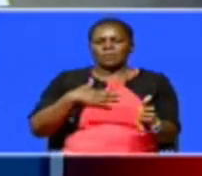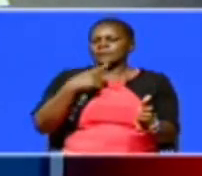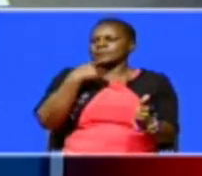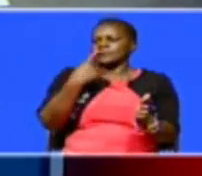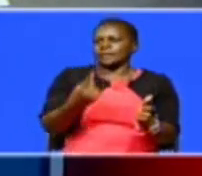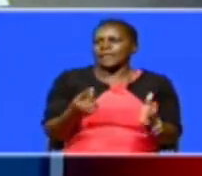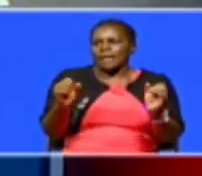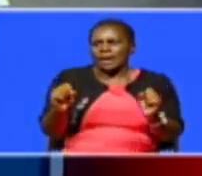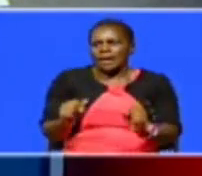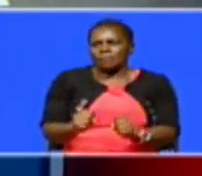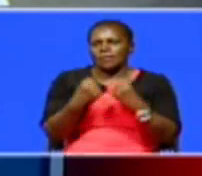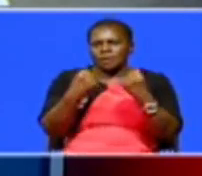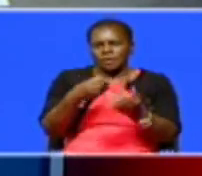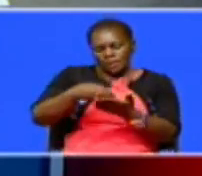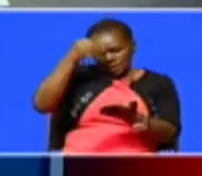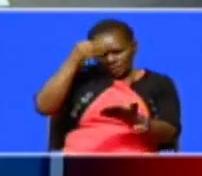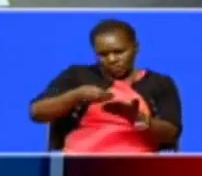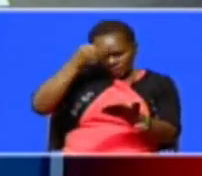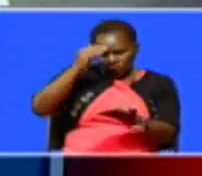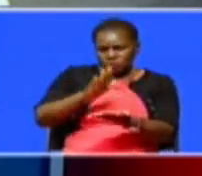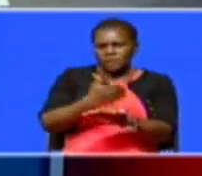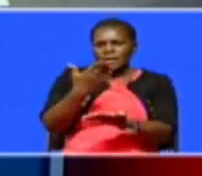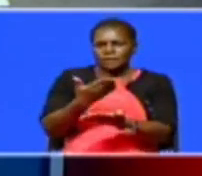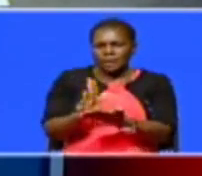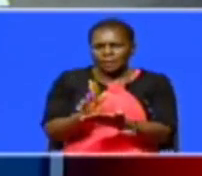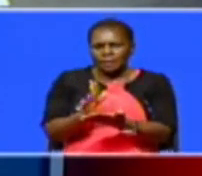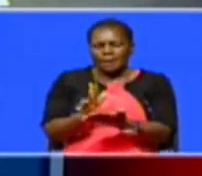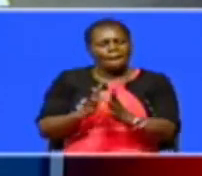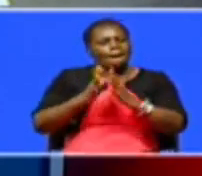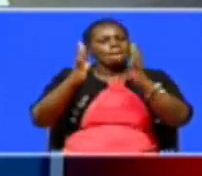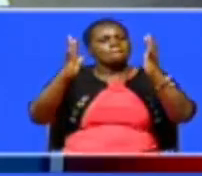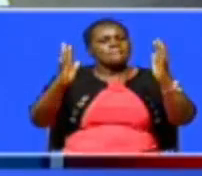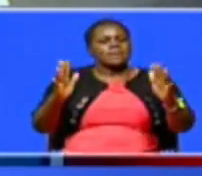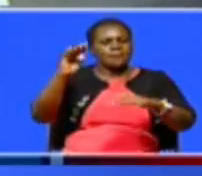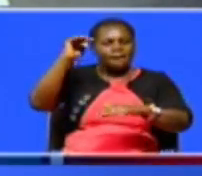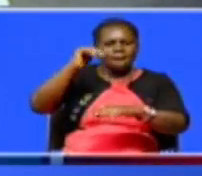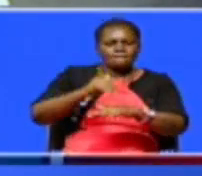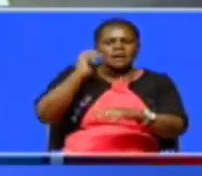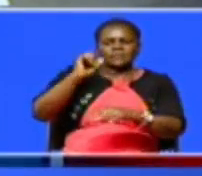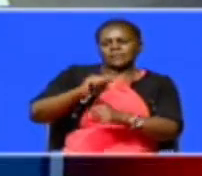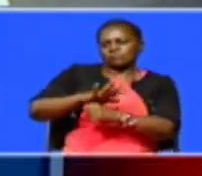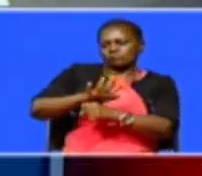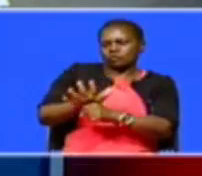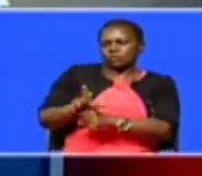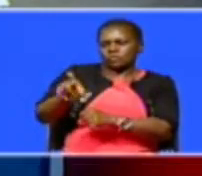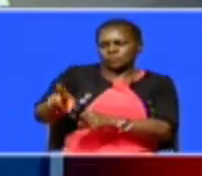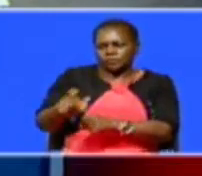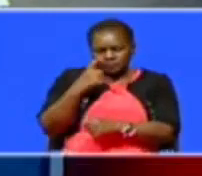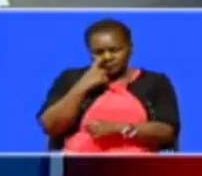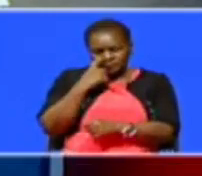this development that leaves the education sector as one of the biggest casualties of COVID.